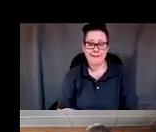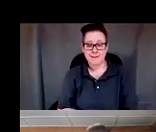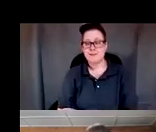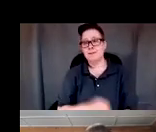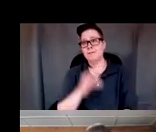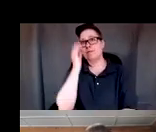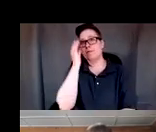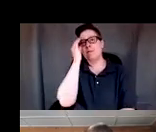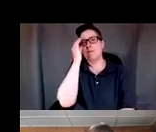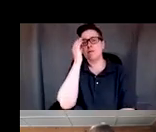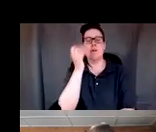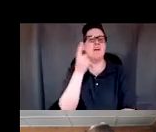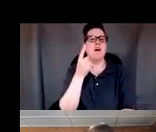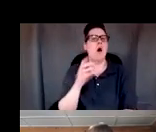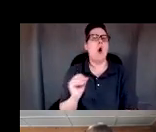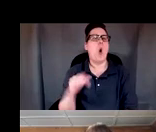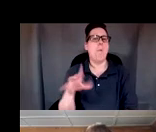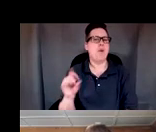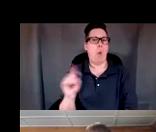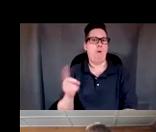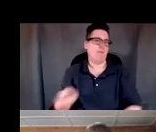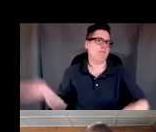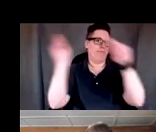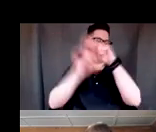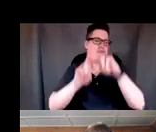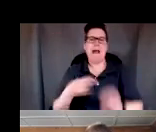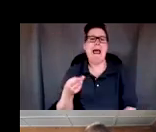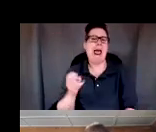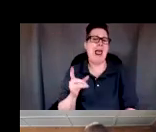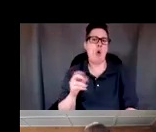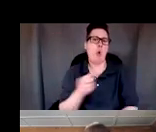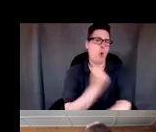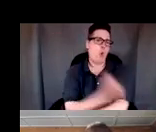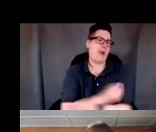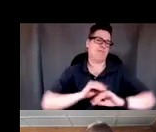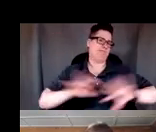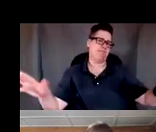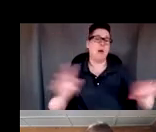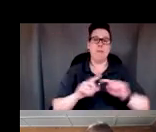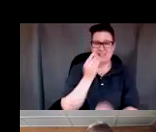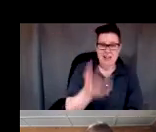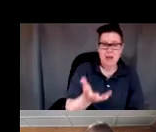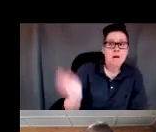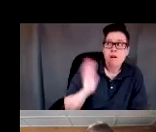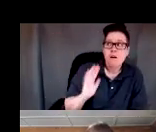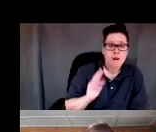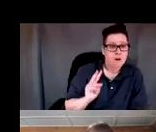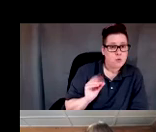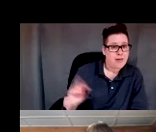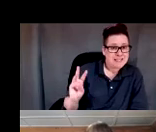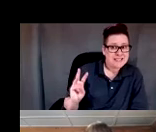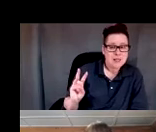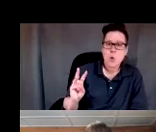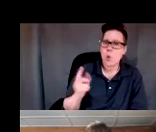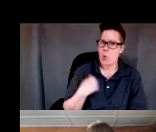There was a huge increase in opioid overdoses. Heroin was out on the streets. But I'm going to tell you, back in 2006, we did